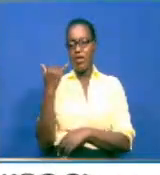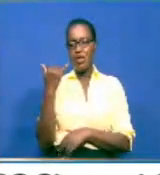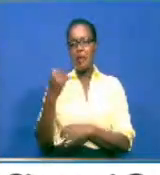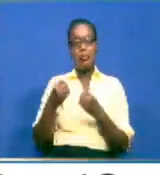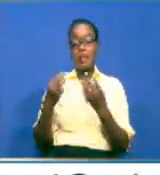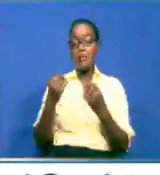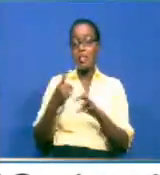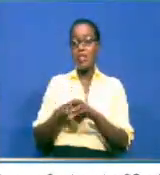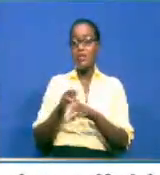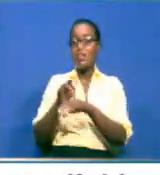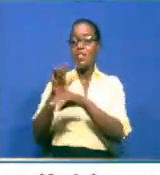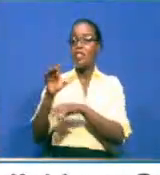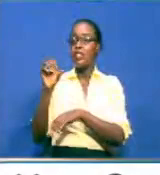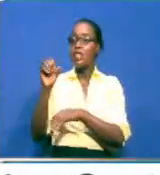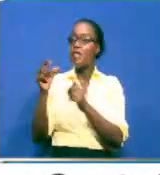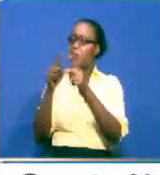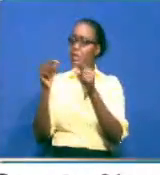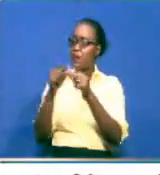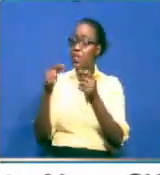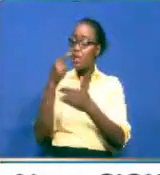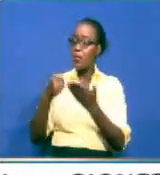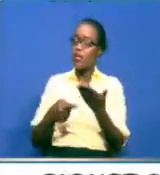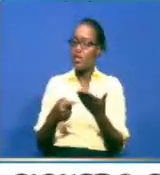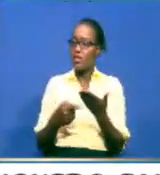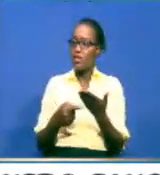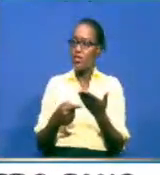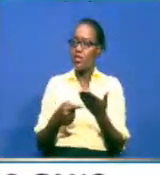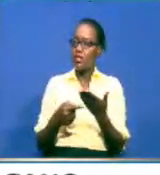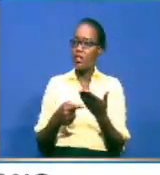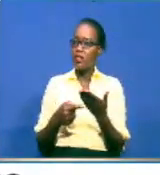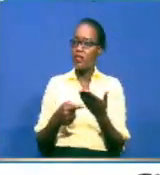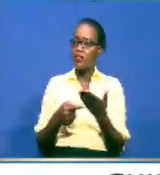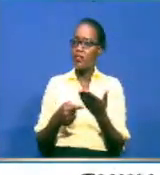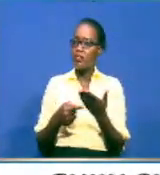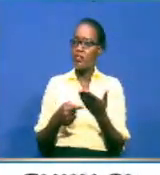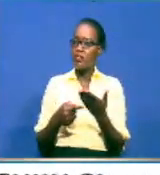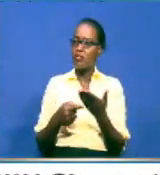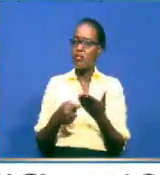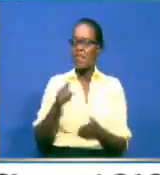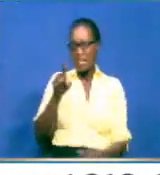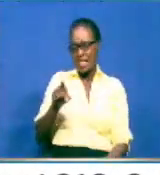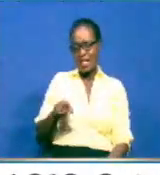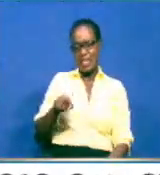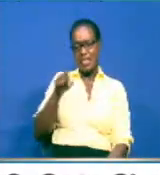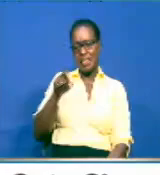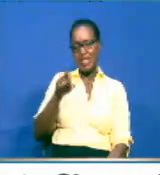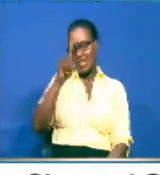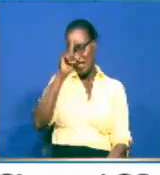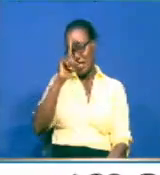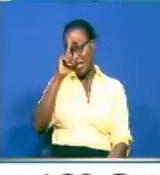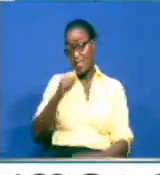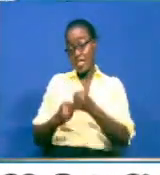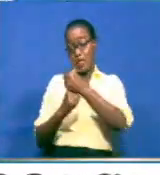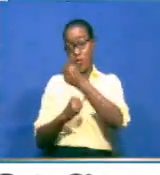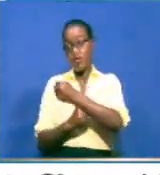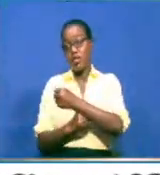times. They had sent SMSs telling me that they are actually in dire need of support, mm-hmm.